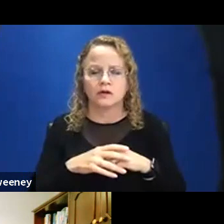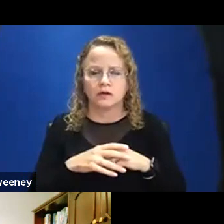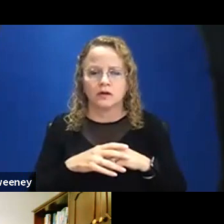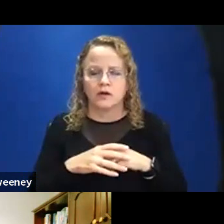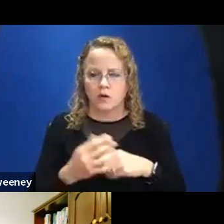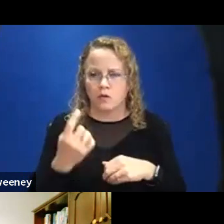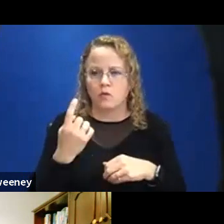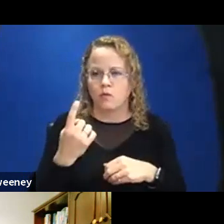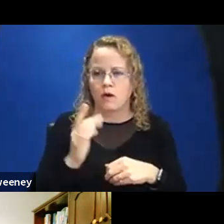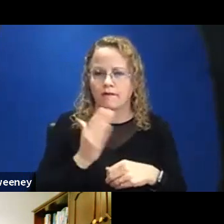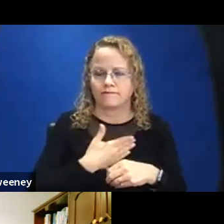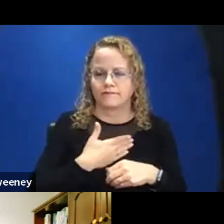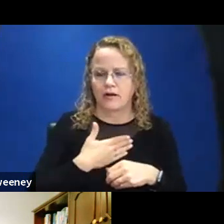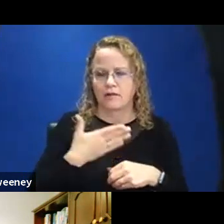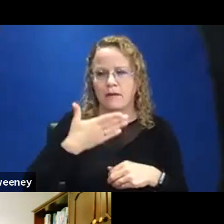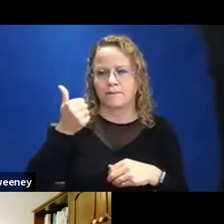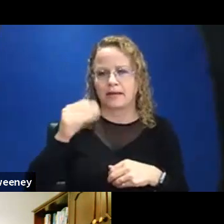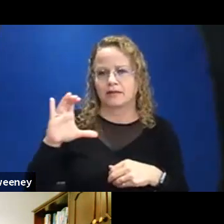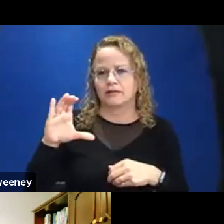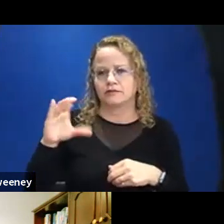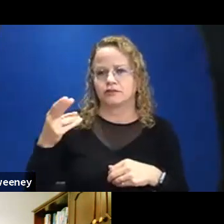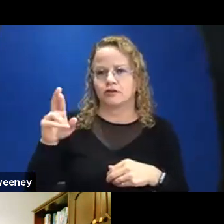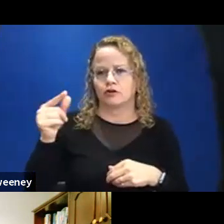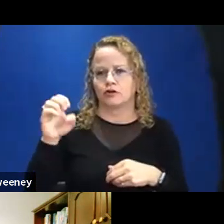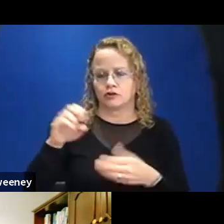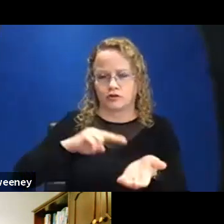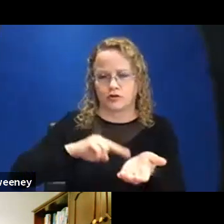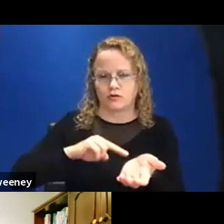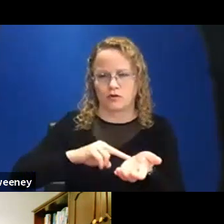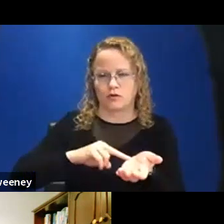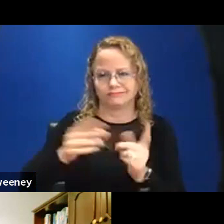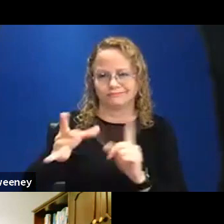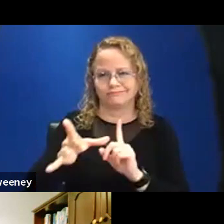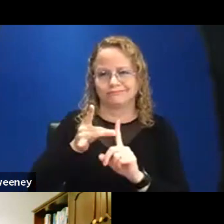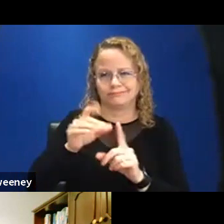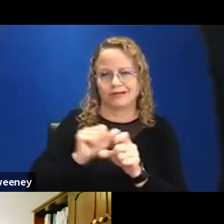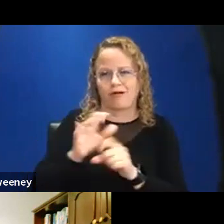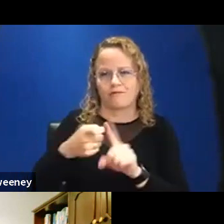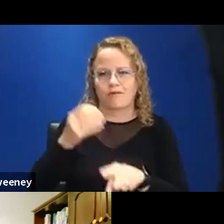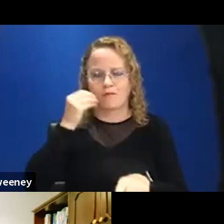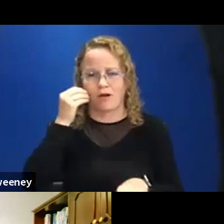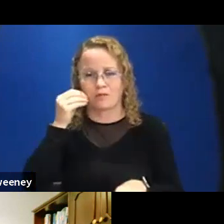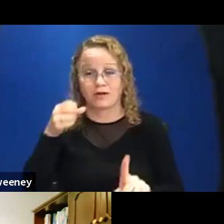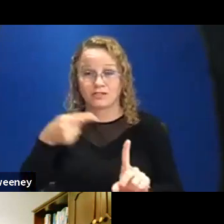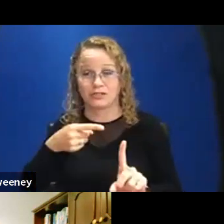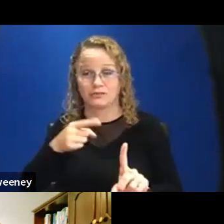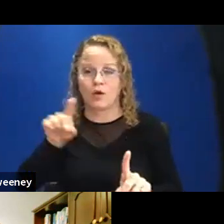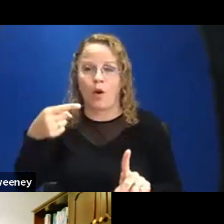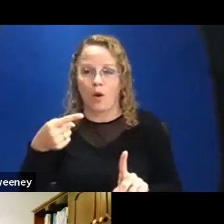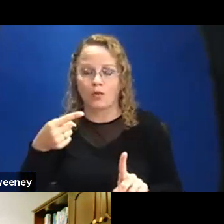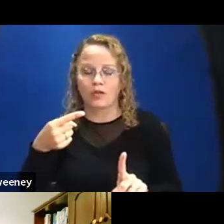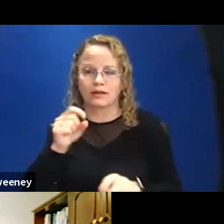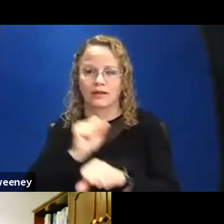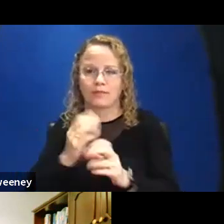One of our best charge nurses was actually contracted COVID from home and was our only employee that we lost to the